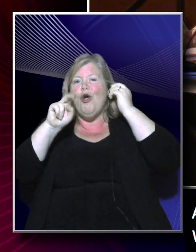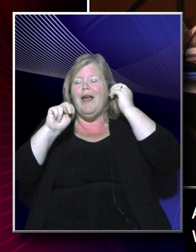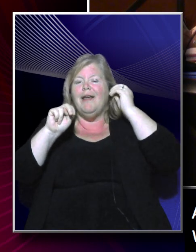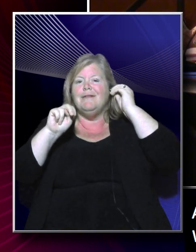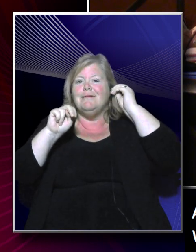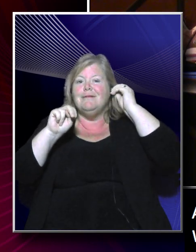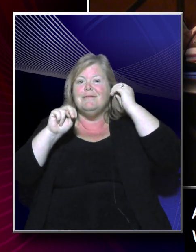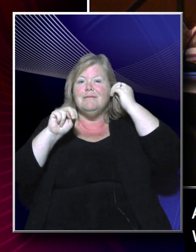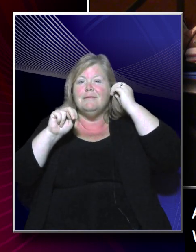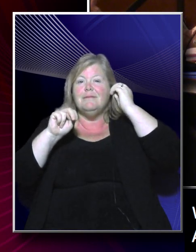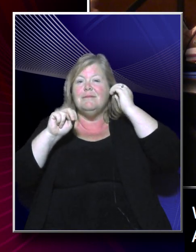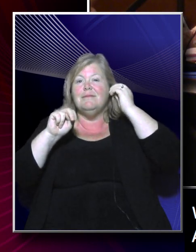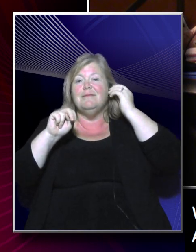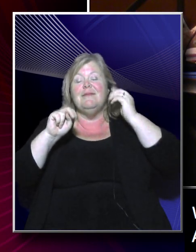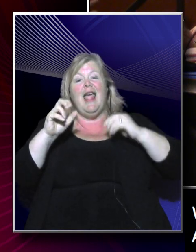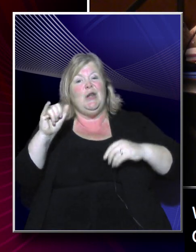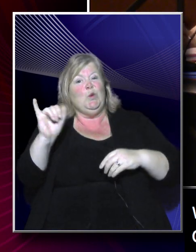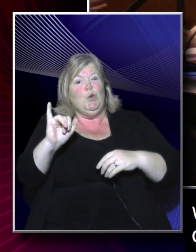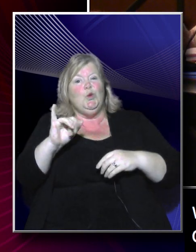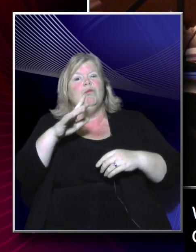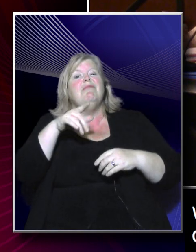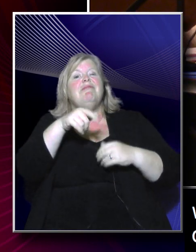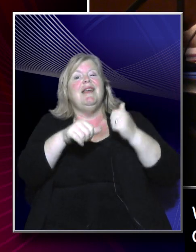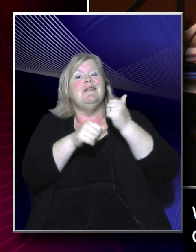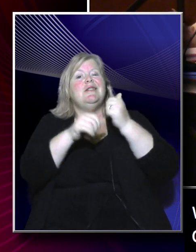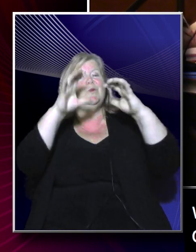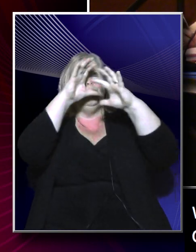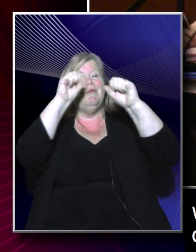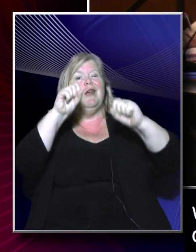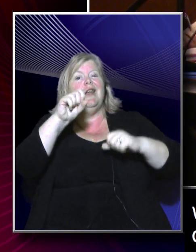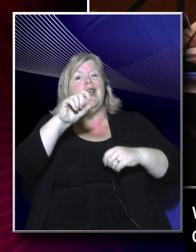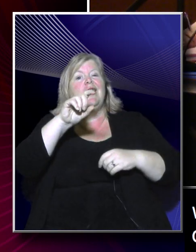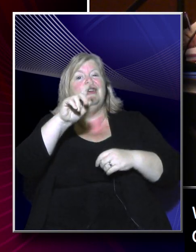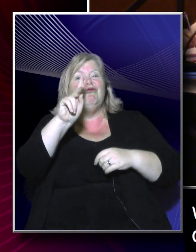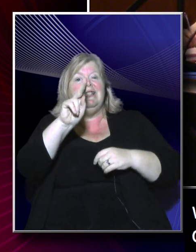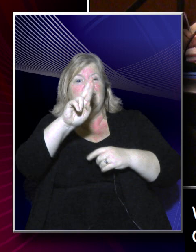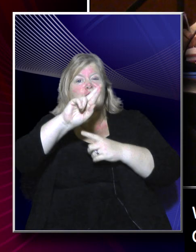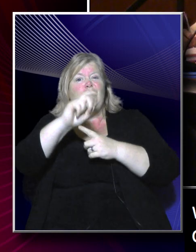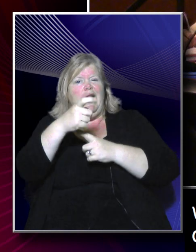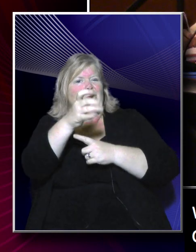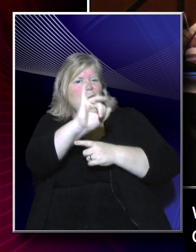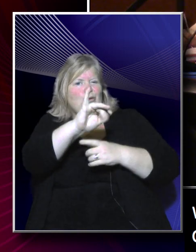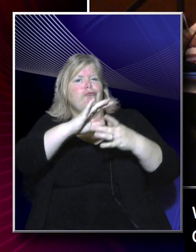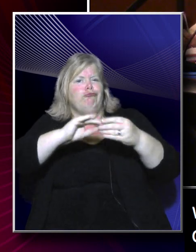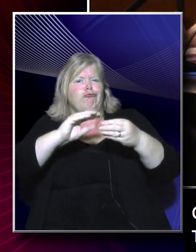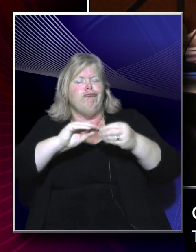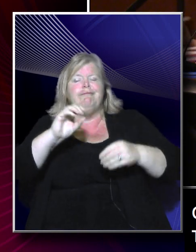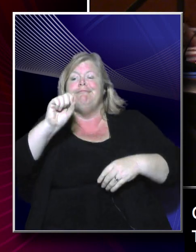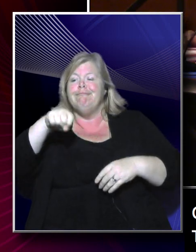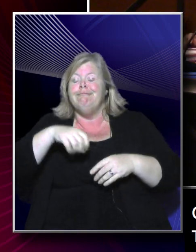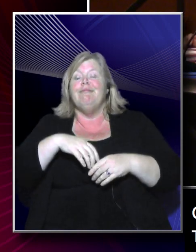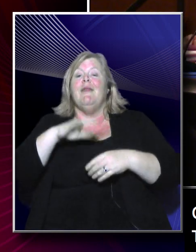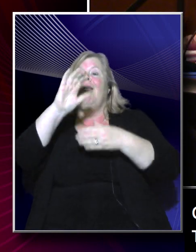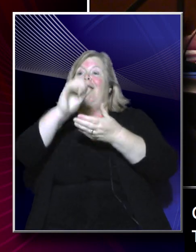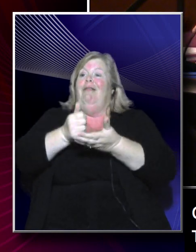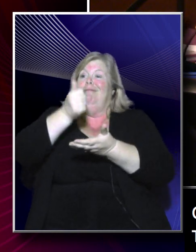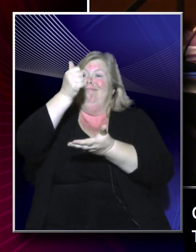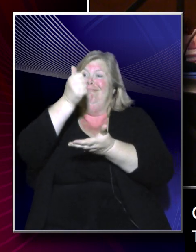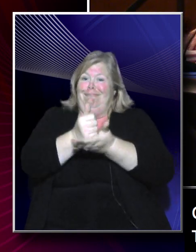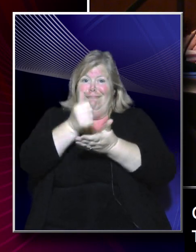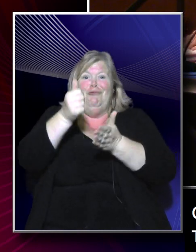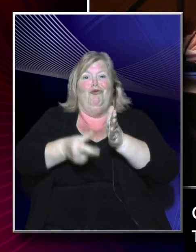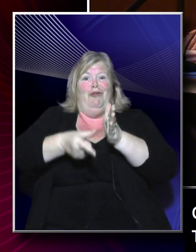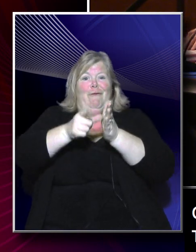Assistant Superintendent Rex about this. We had the accreditation review